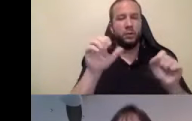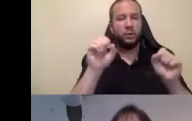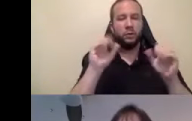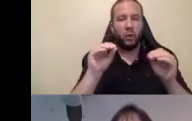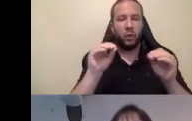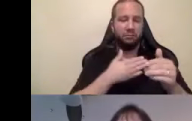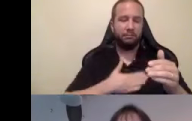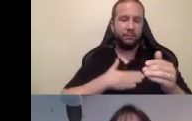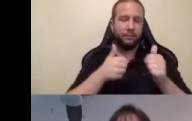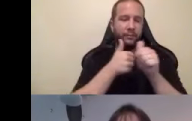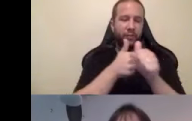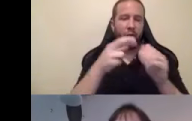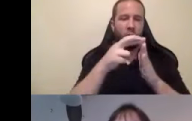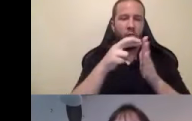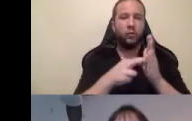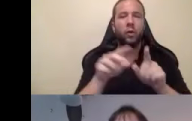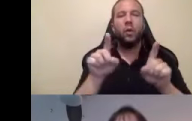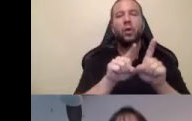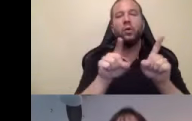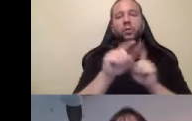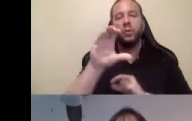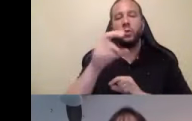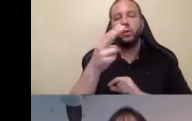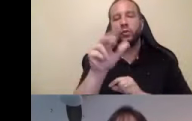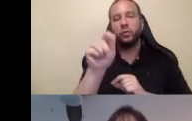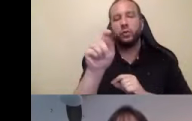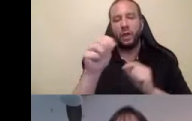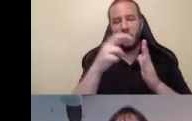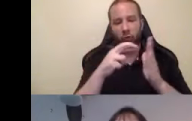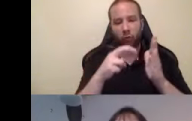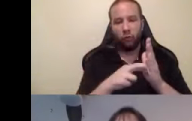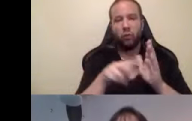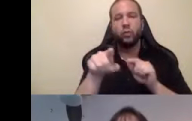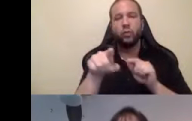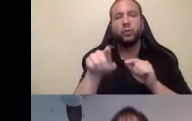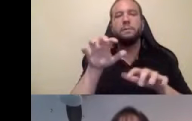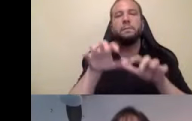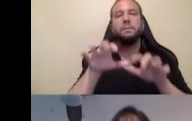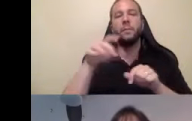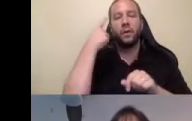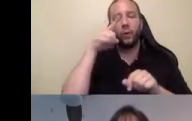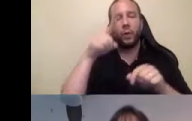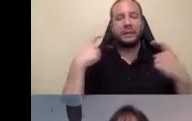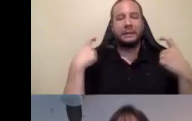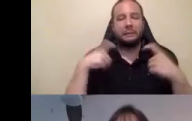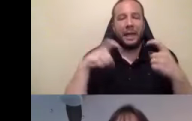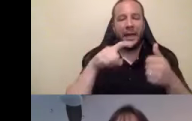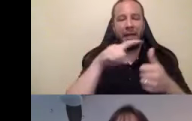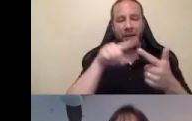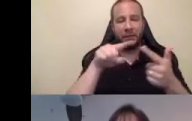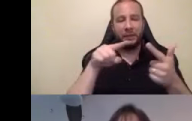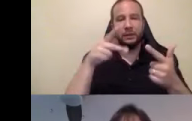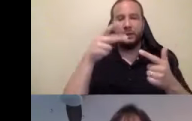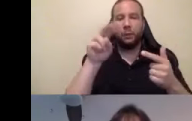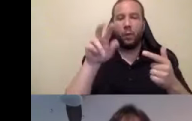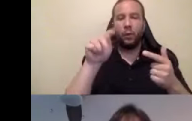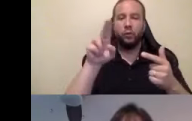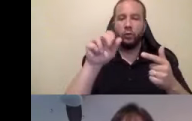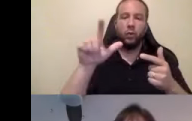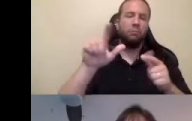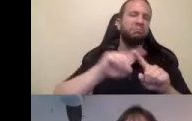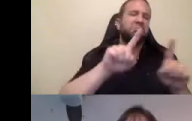drop in the chat instructions for folks to reach the Spanish and Portuguese translation. As everyone gets settled